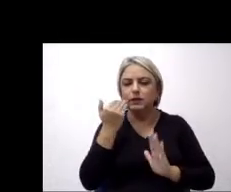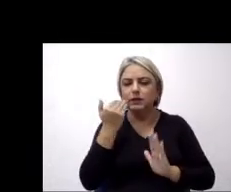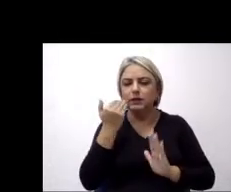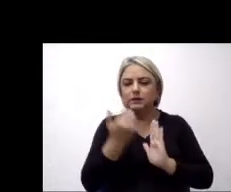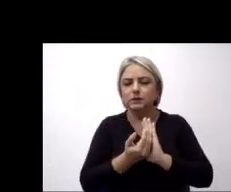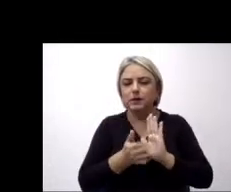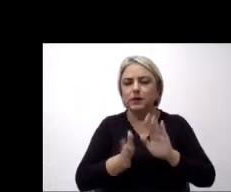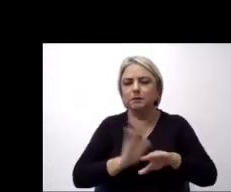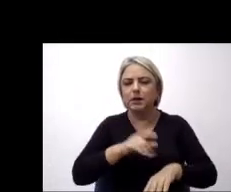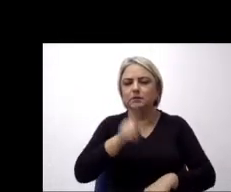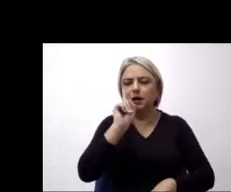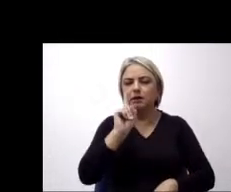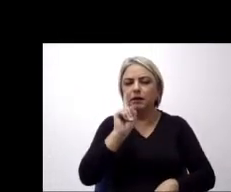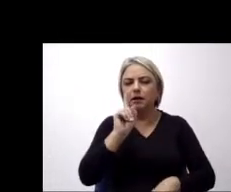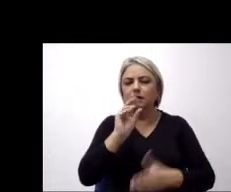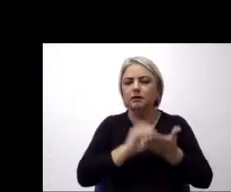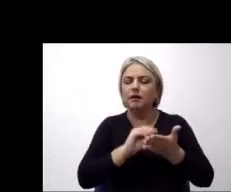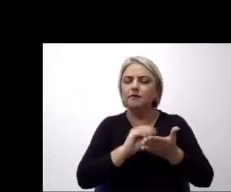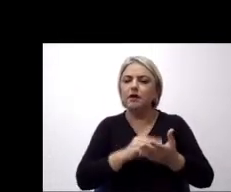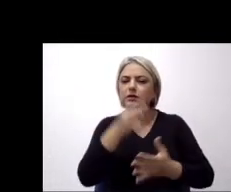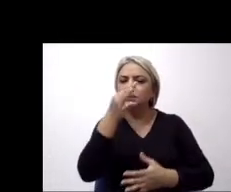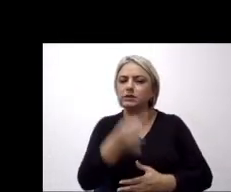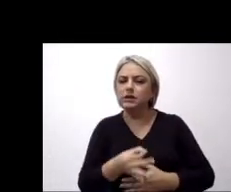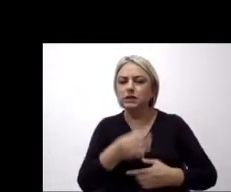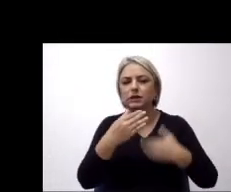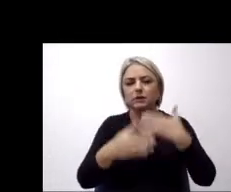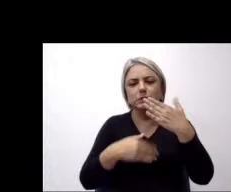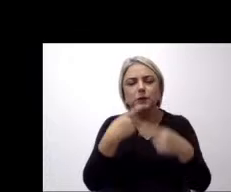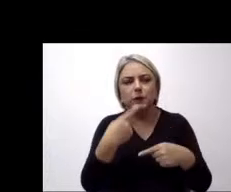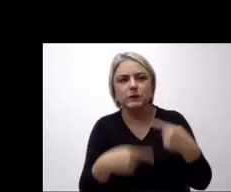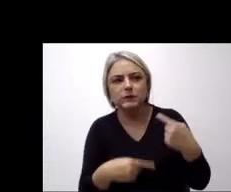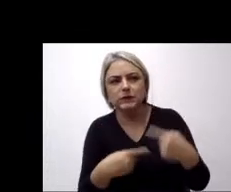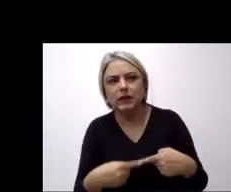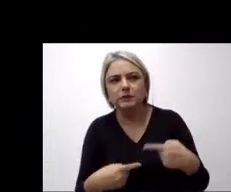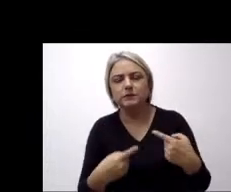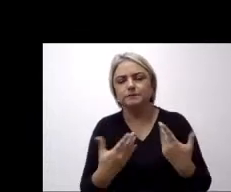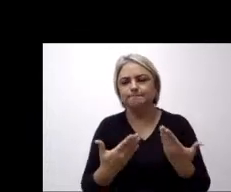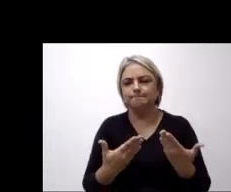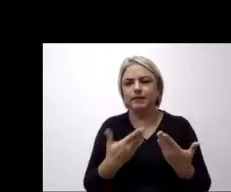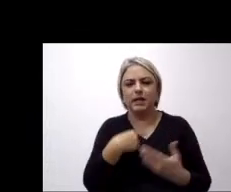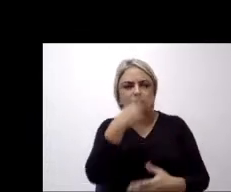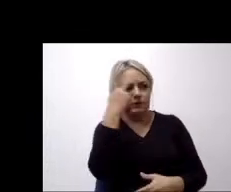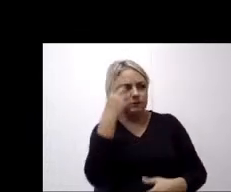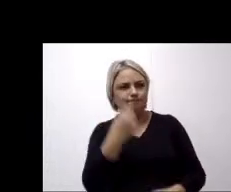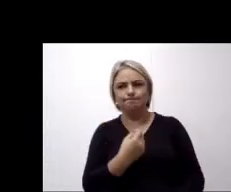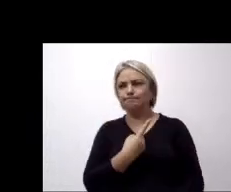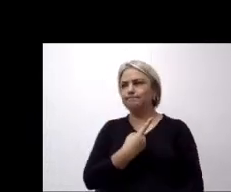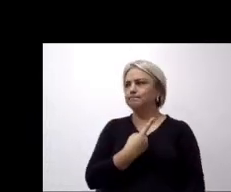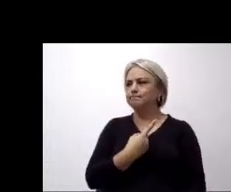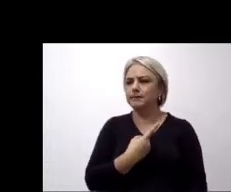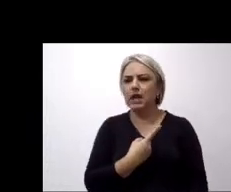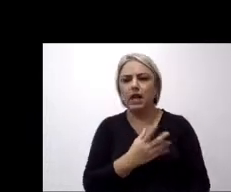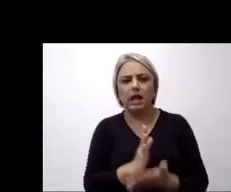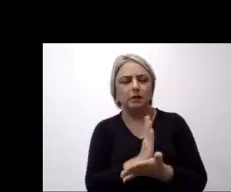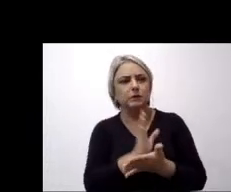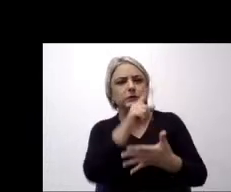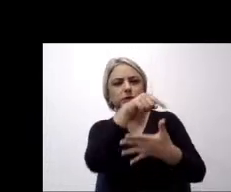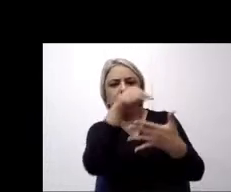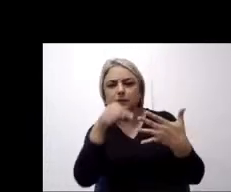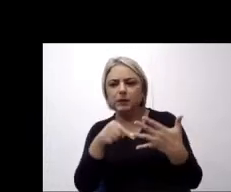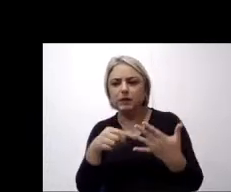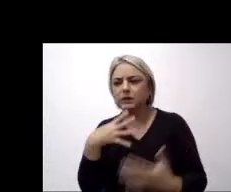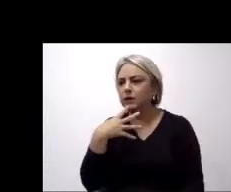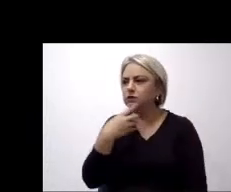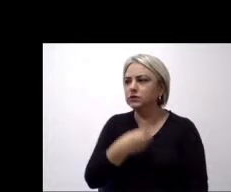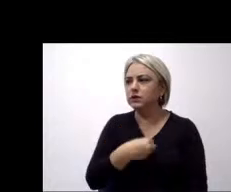process. People not react has a lot of elements we think that they react. They have